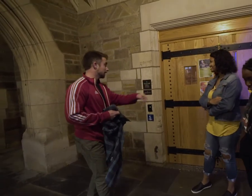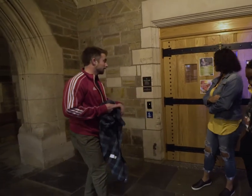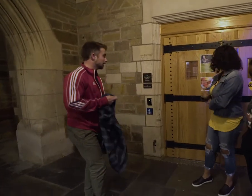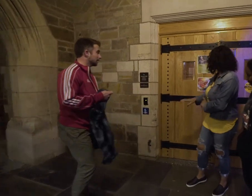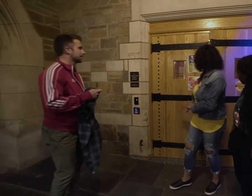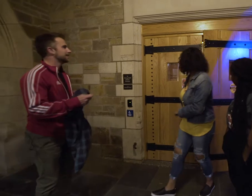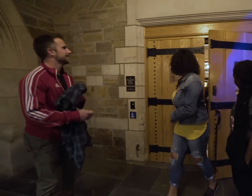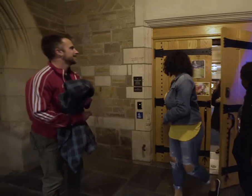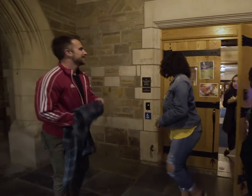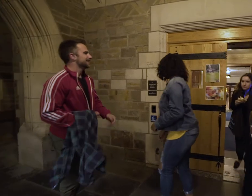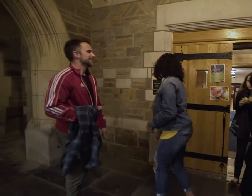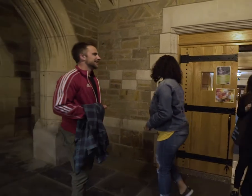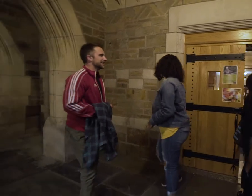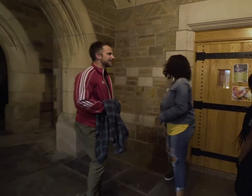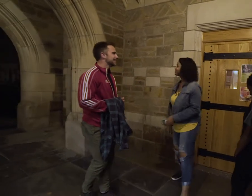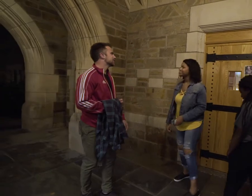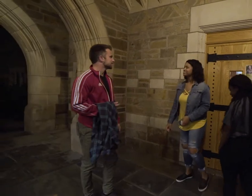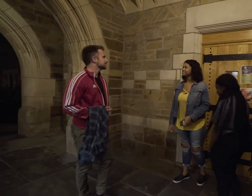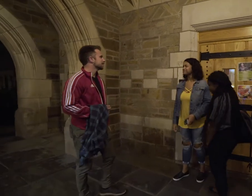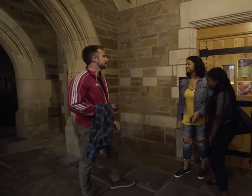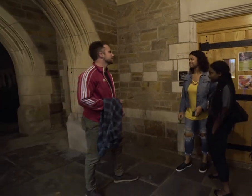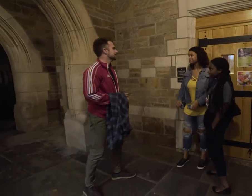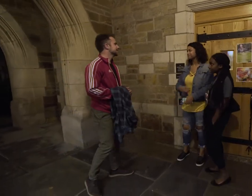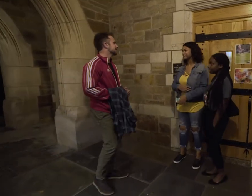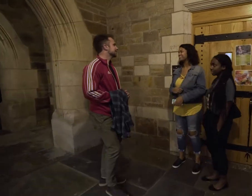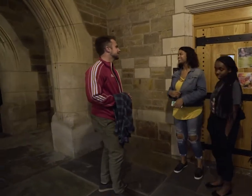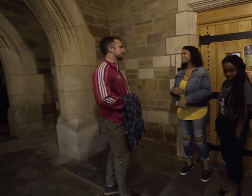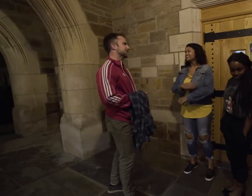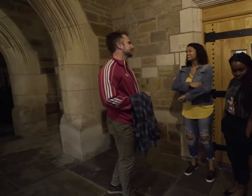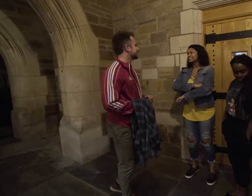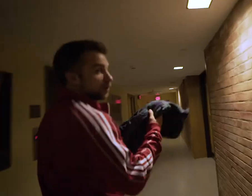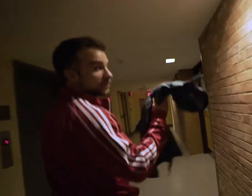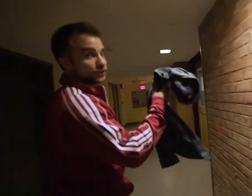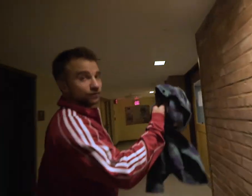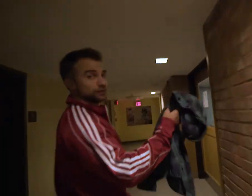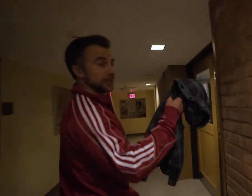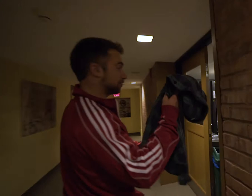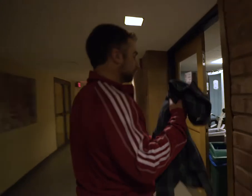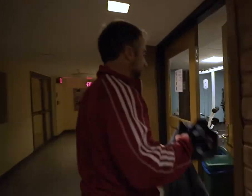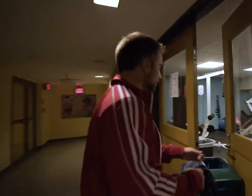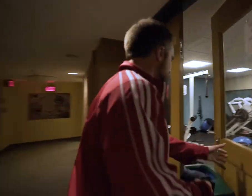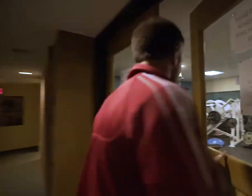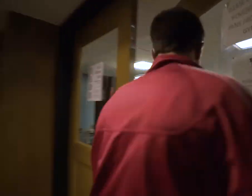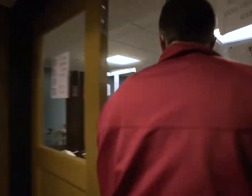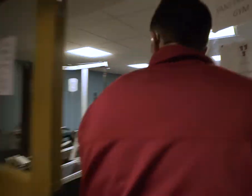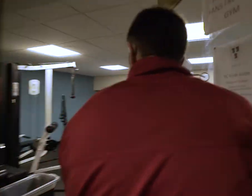Heads up behind you. Okay. That's cool. So you saw me on AGT? Yeah. Cool. Just bought this shirt from J. Crew.